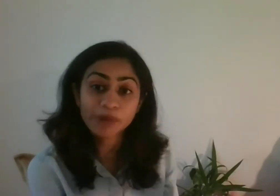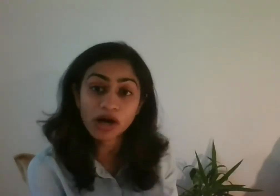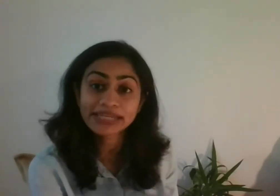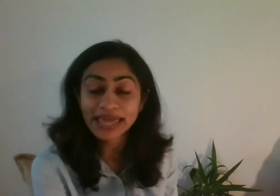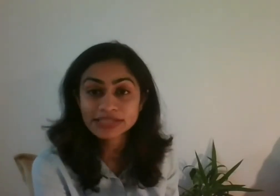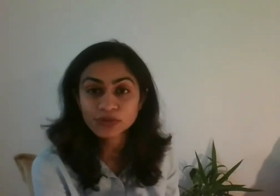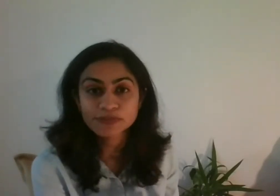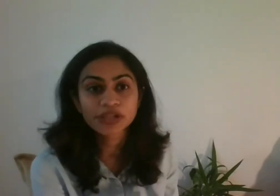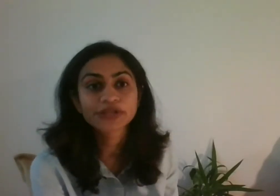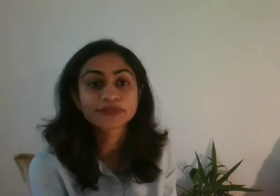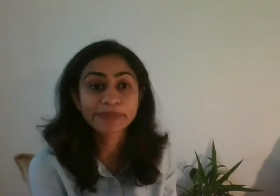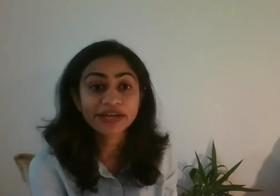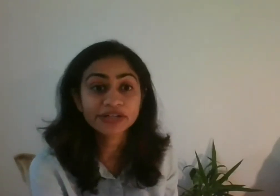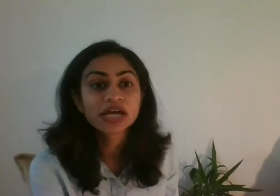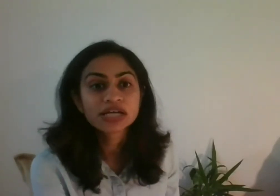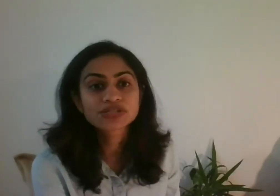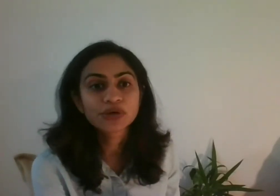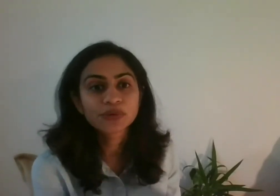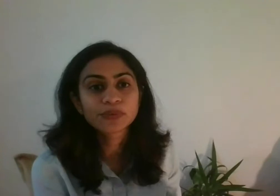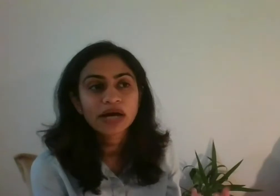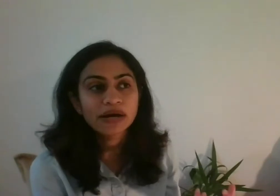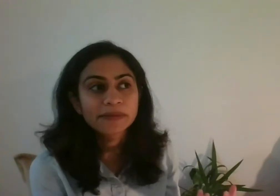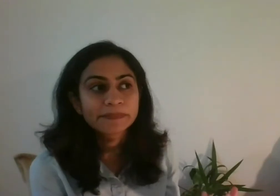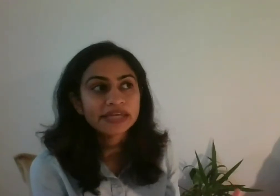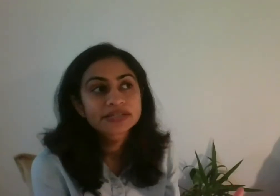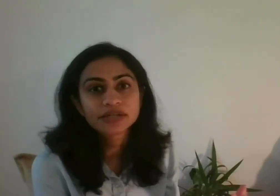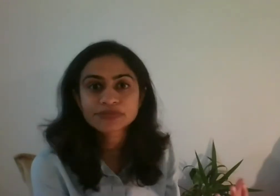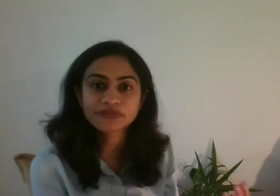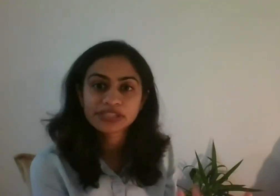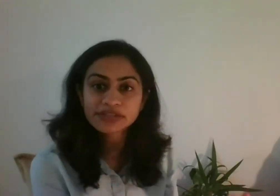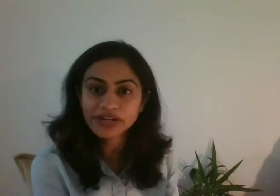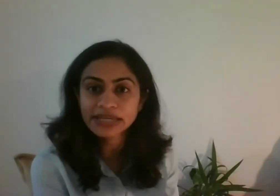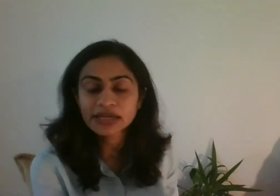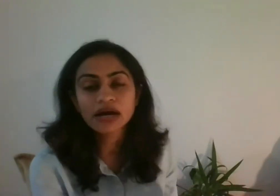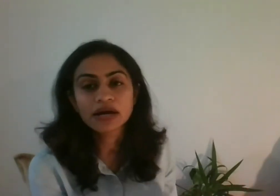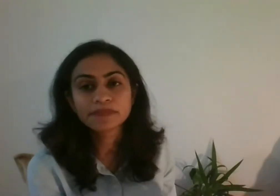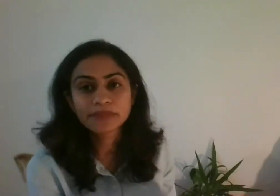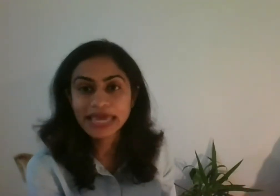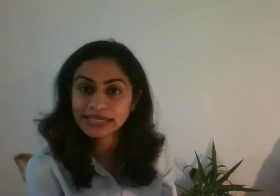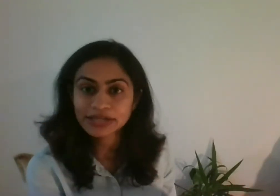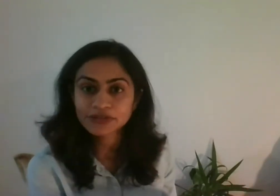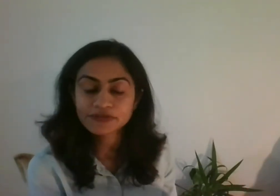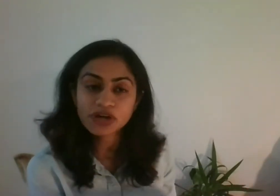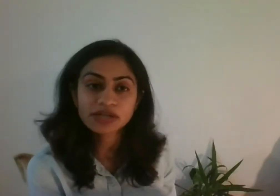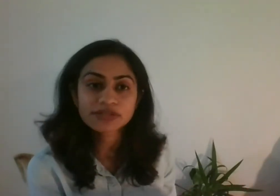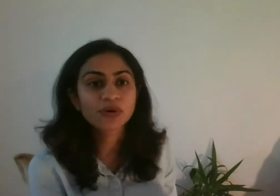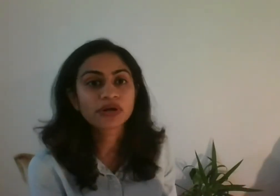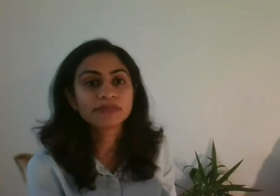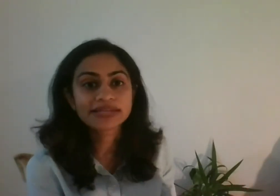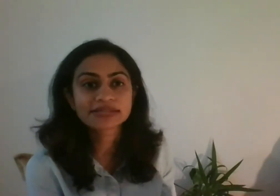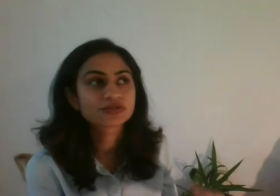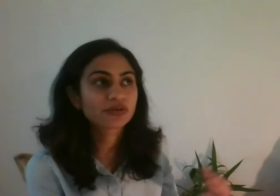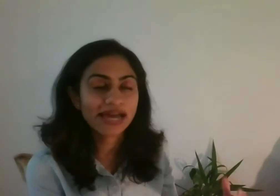the body likes those molecules better. So in terms of delivering any kind of drugs